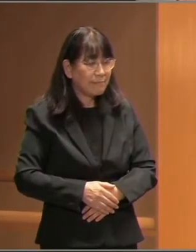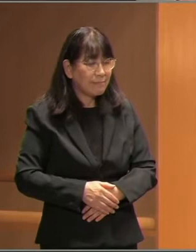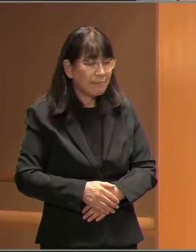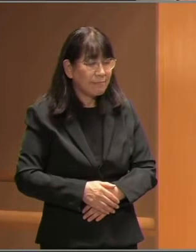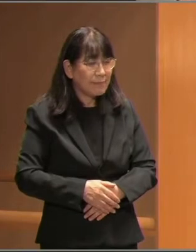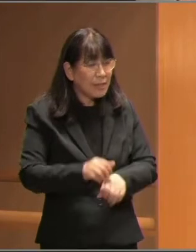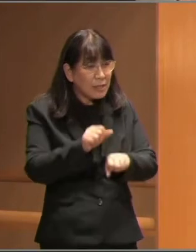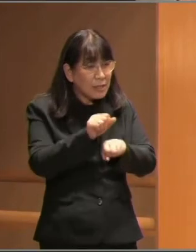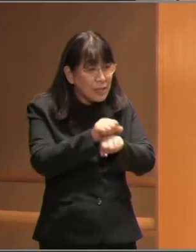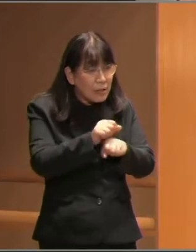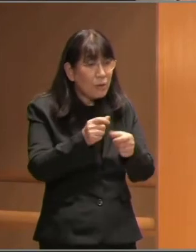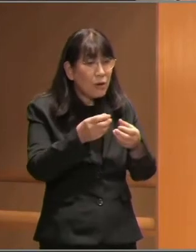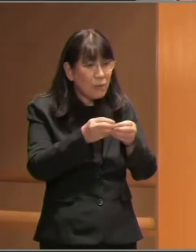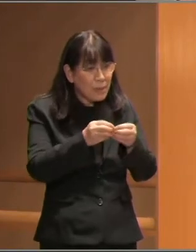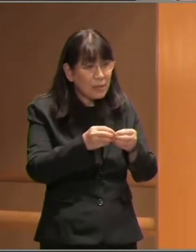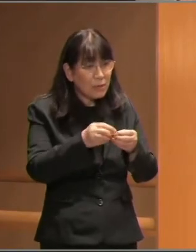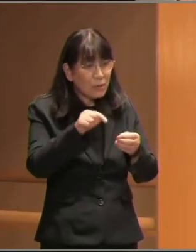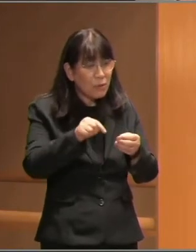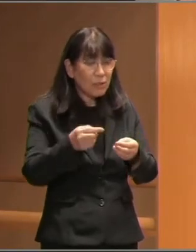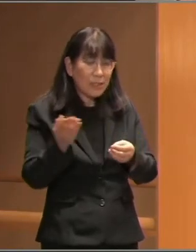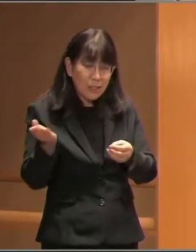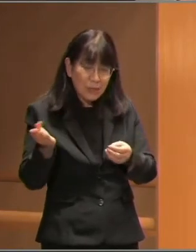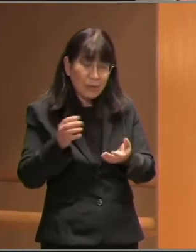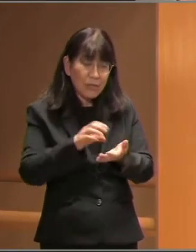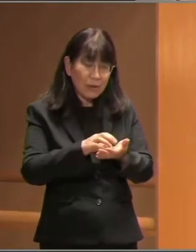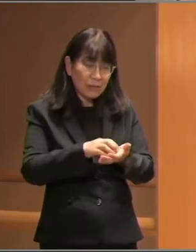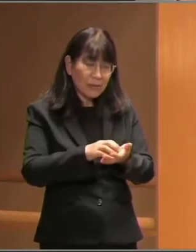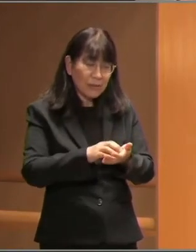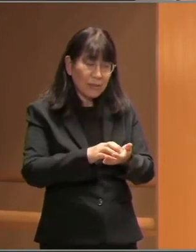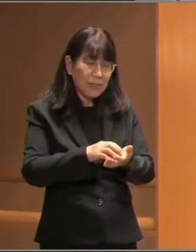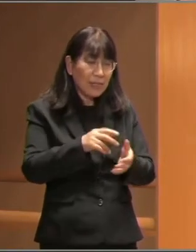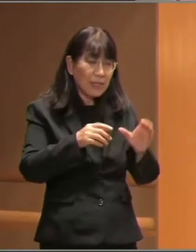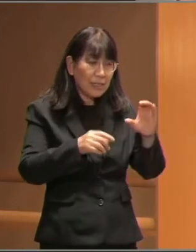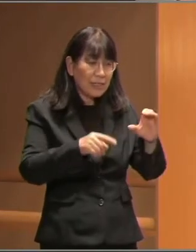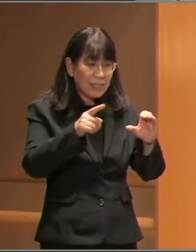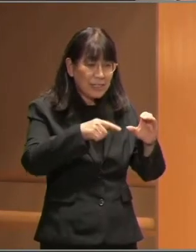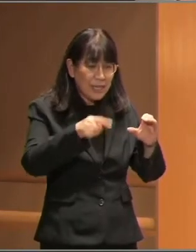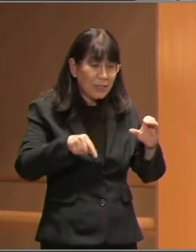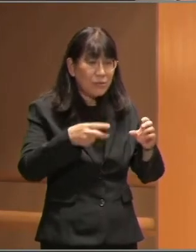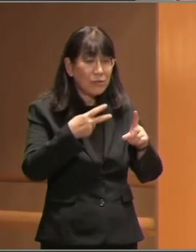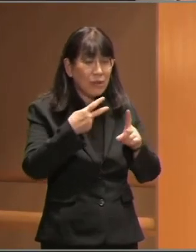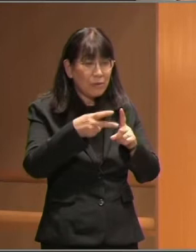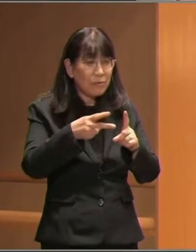Here are the materials used. For CNF,